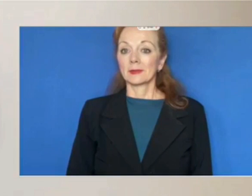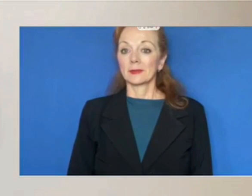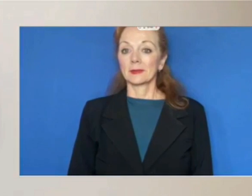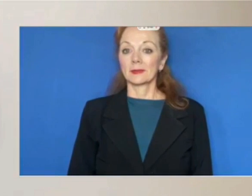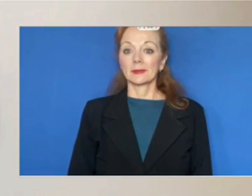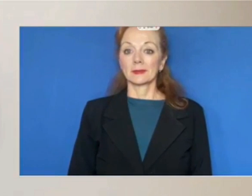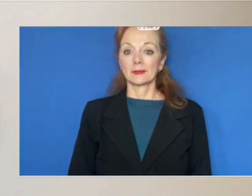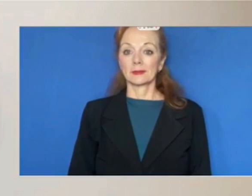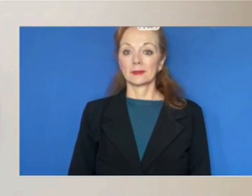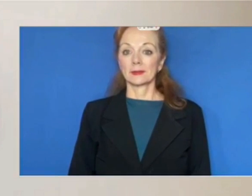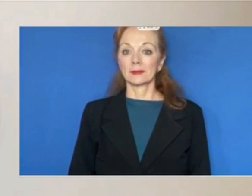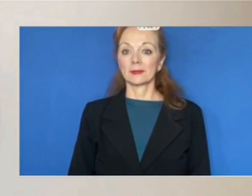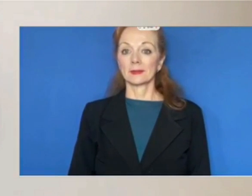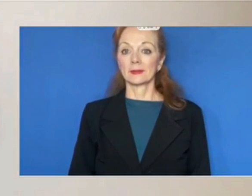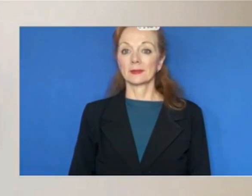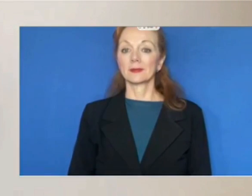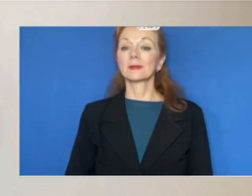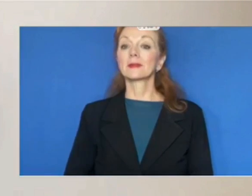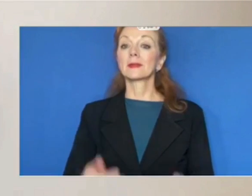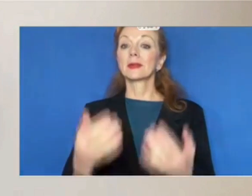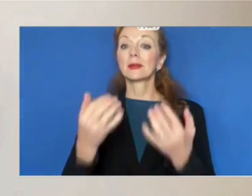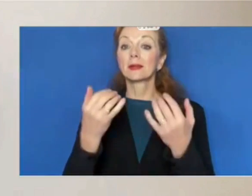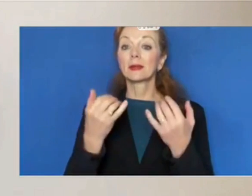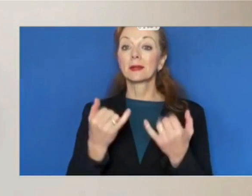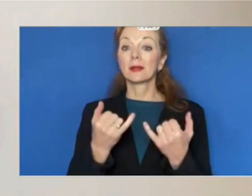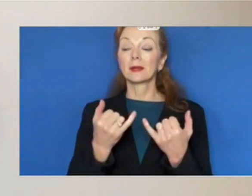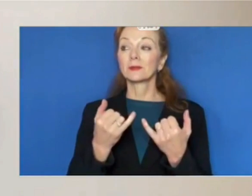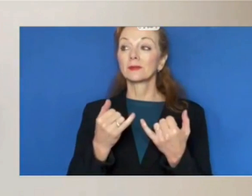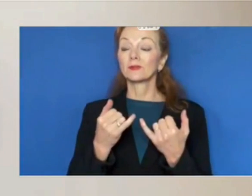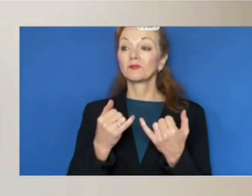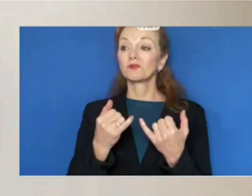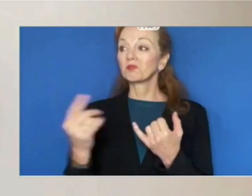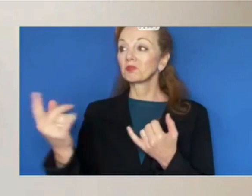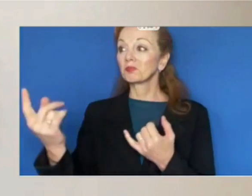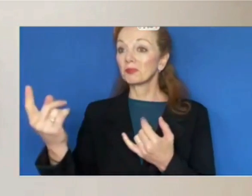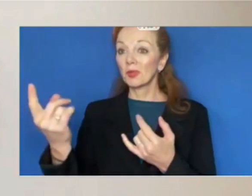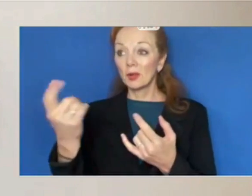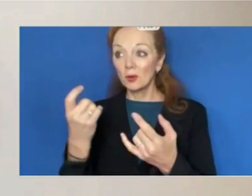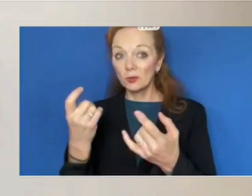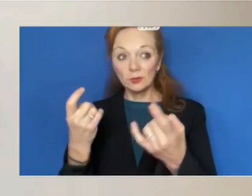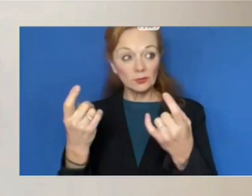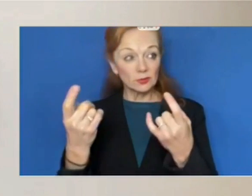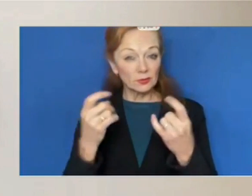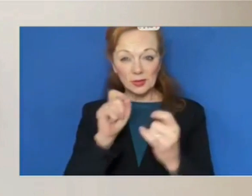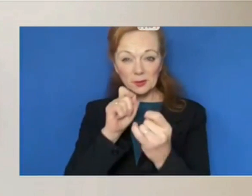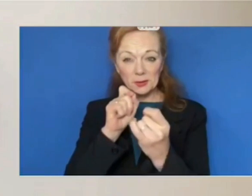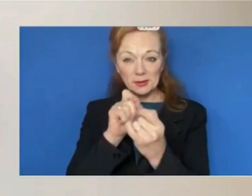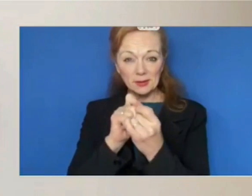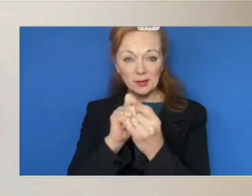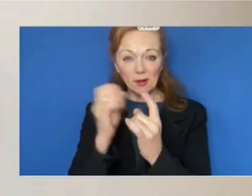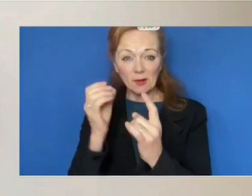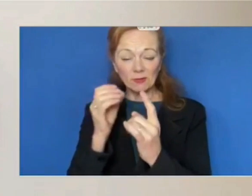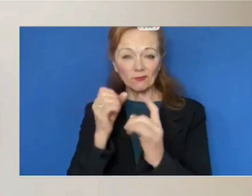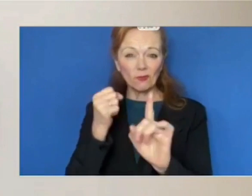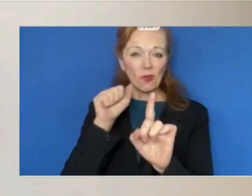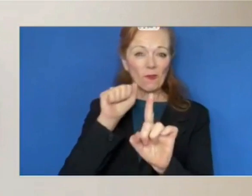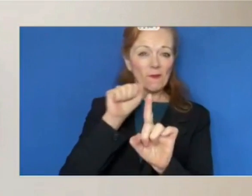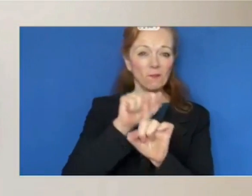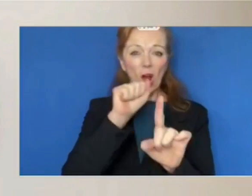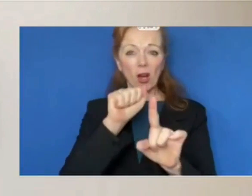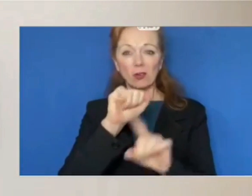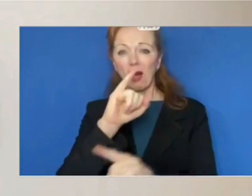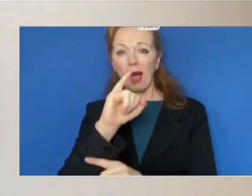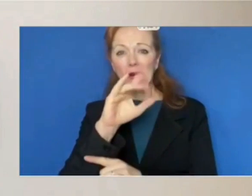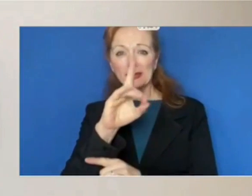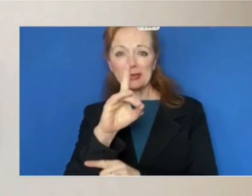At this time, I just want to open it up to questions specific to fraud and identity theft for Sergeant Green and